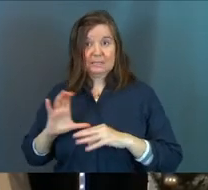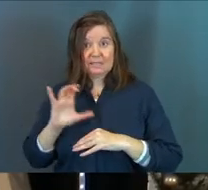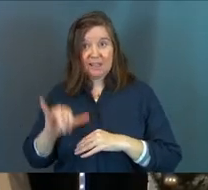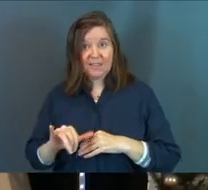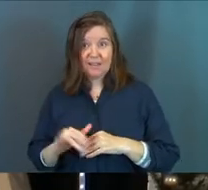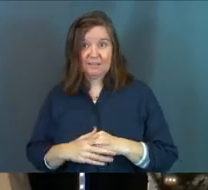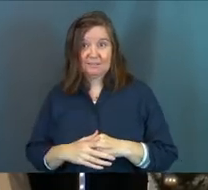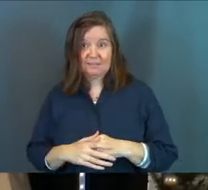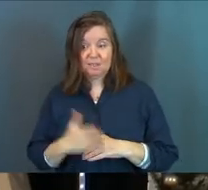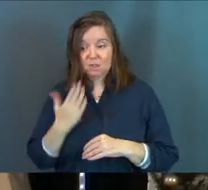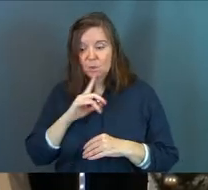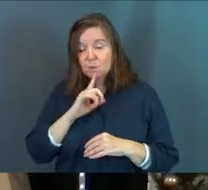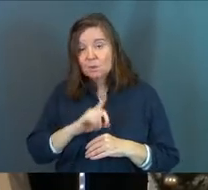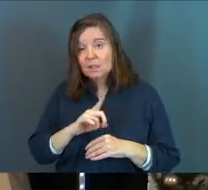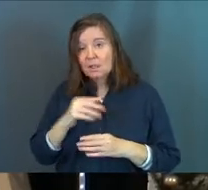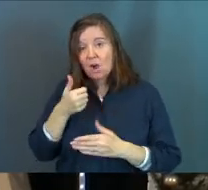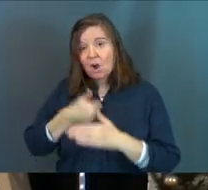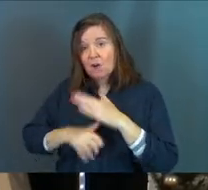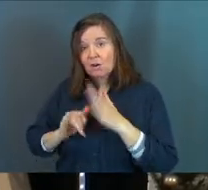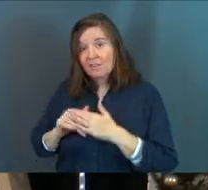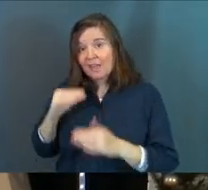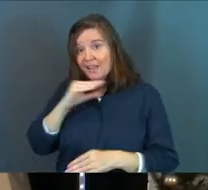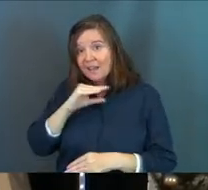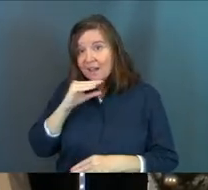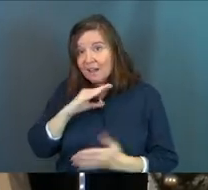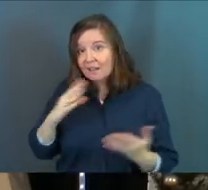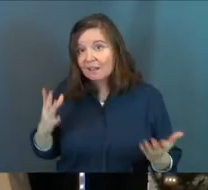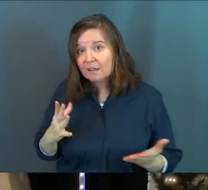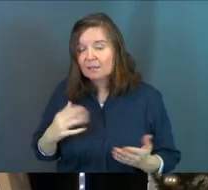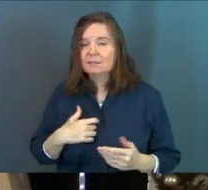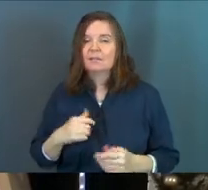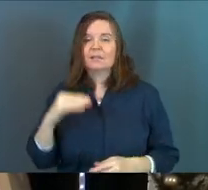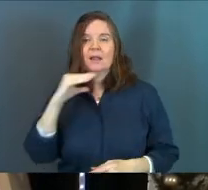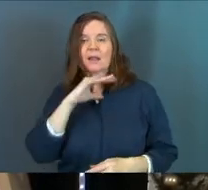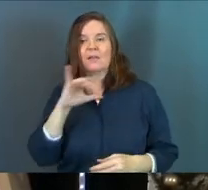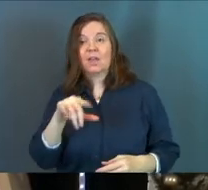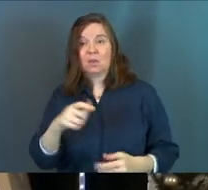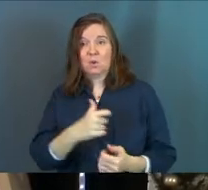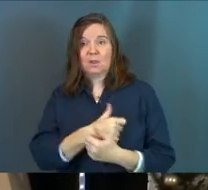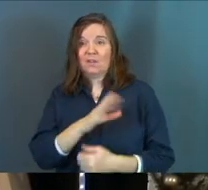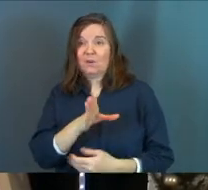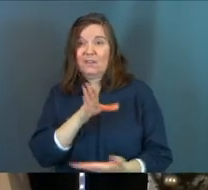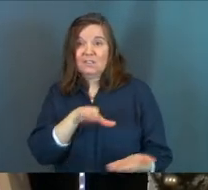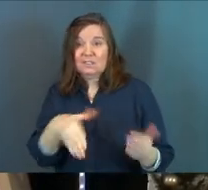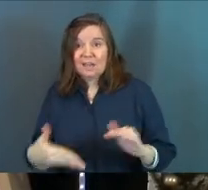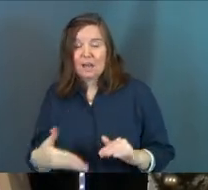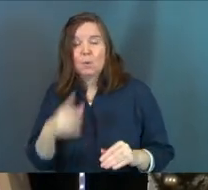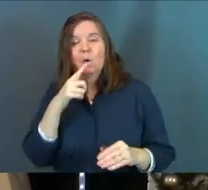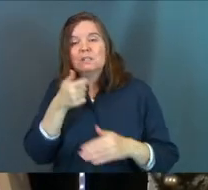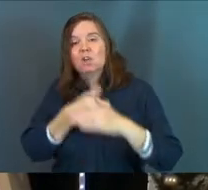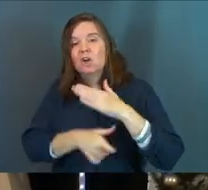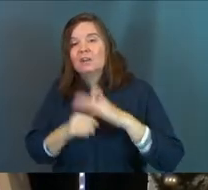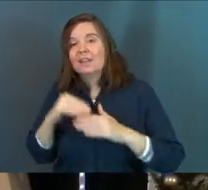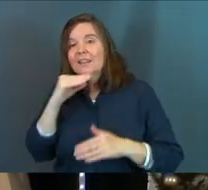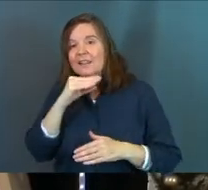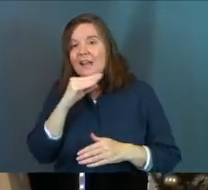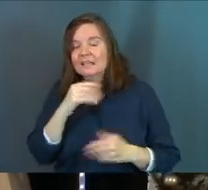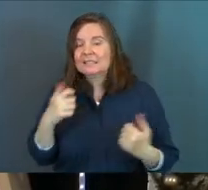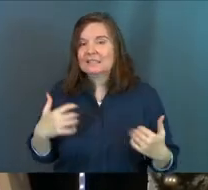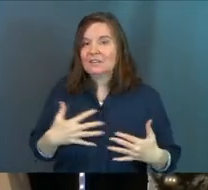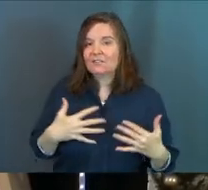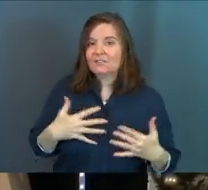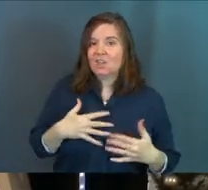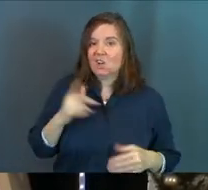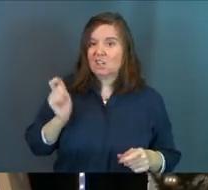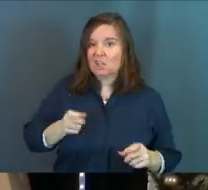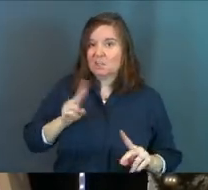does. Because you know what's really underneath that lie? The lie that your love will never die? What's underneath that lie is fear